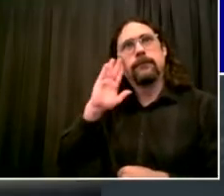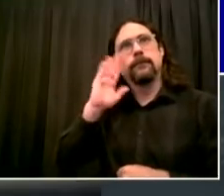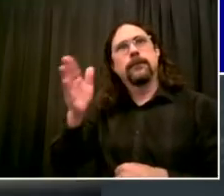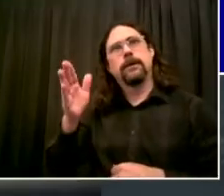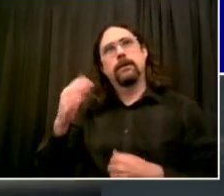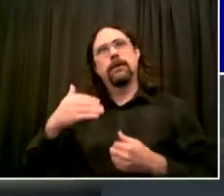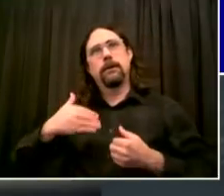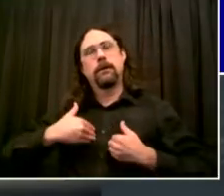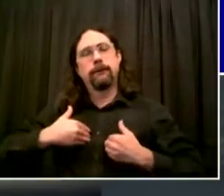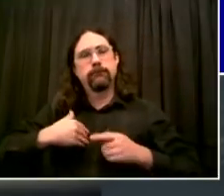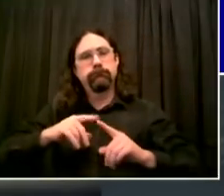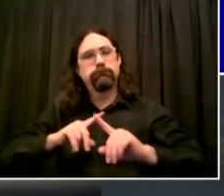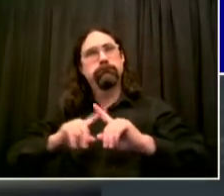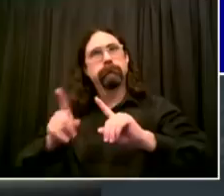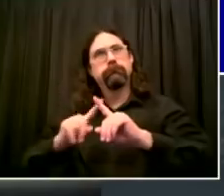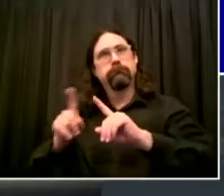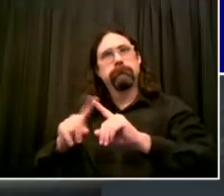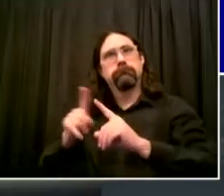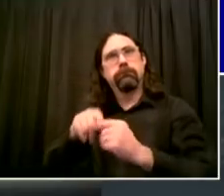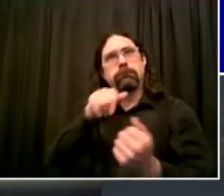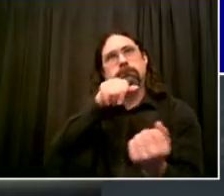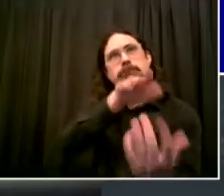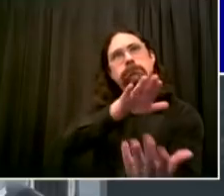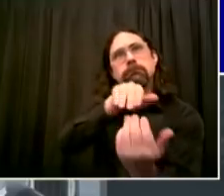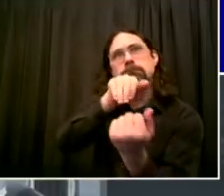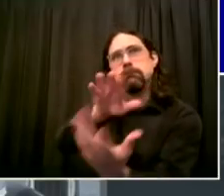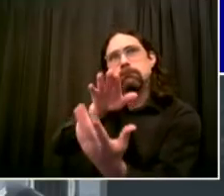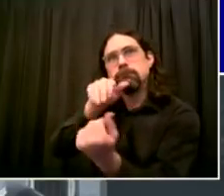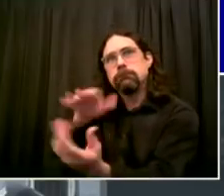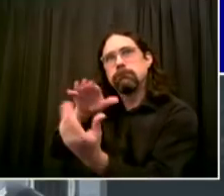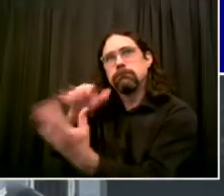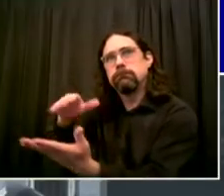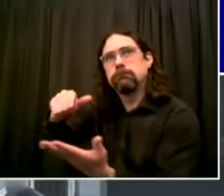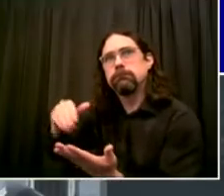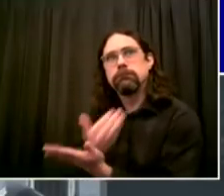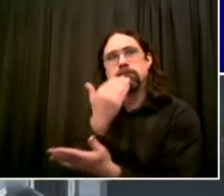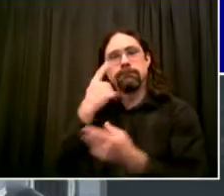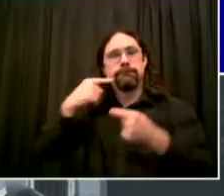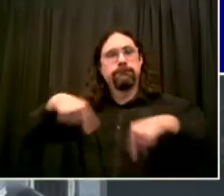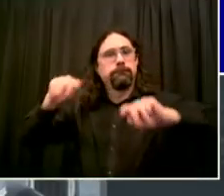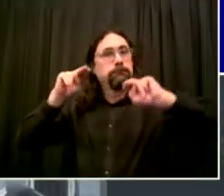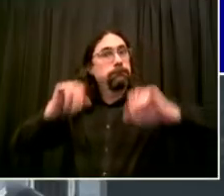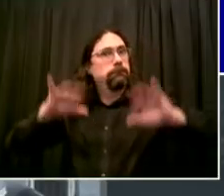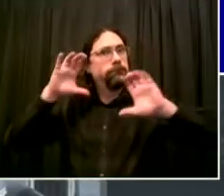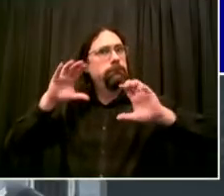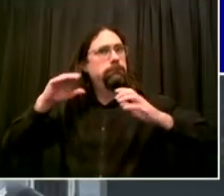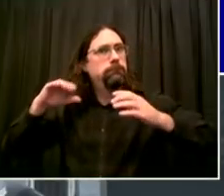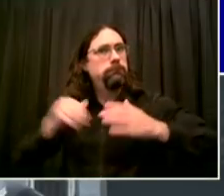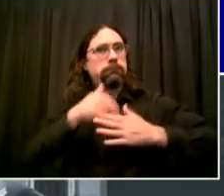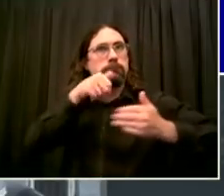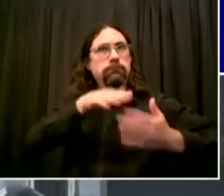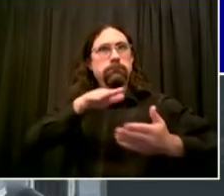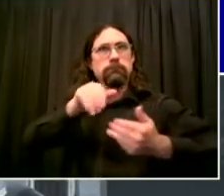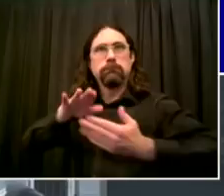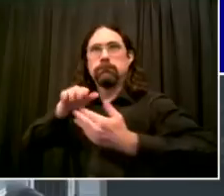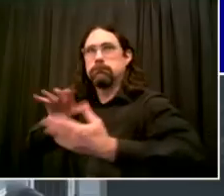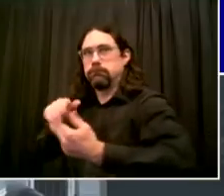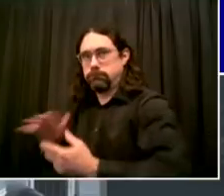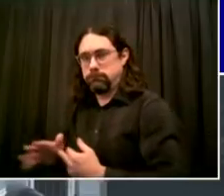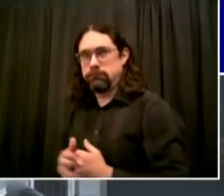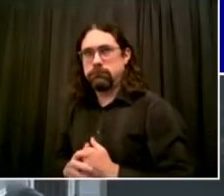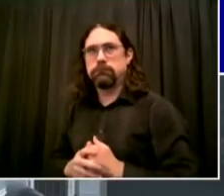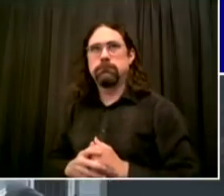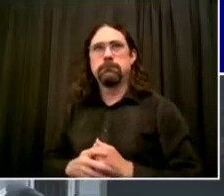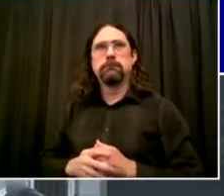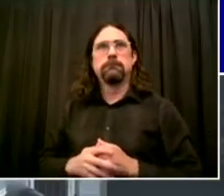city. But I want you to hear first from leaders of the crisis management system, the Cure Violence movement, and I want